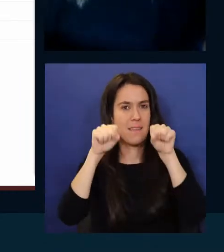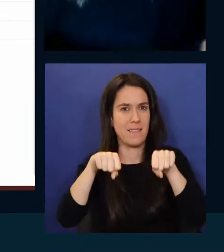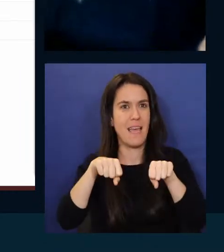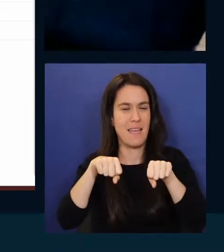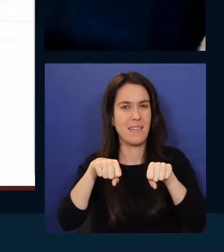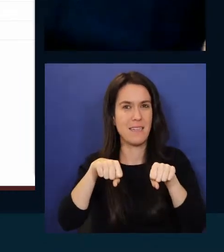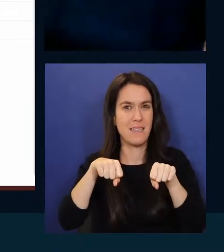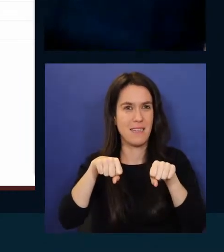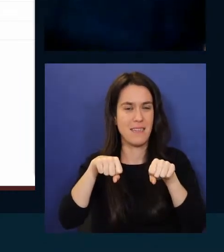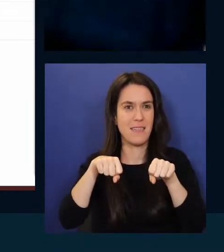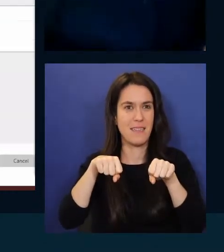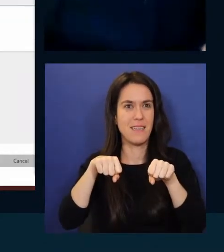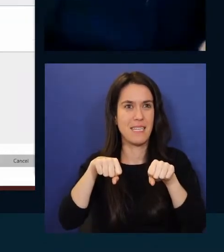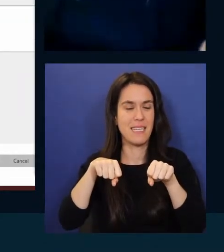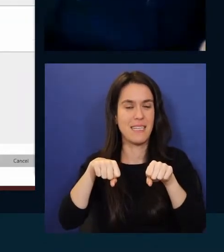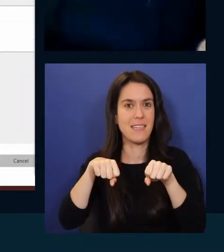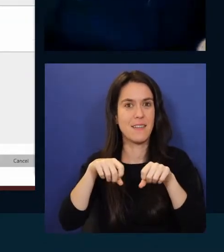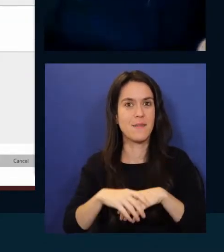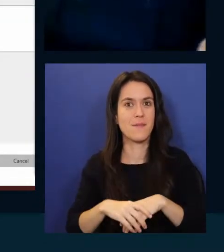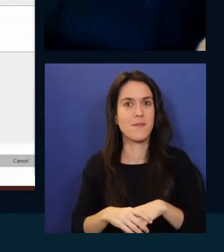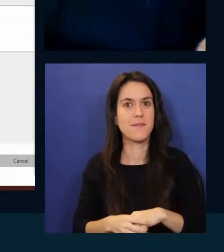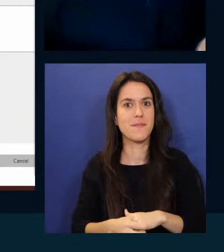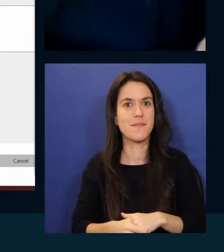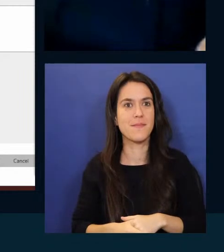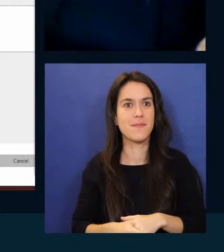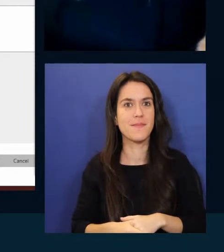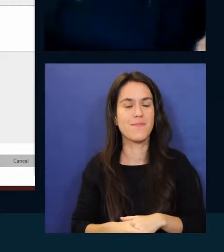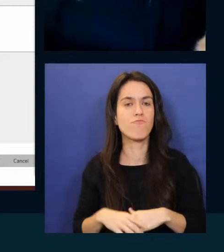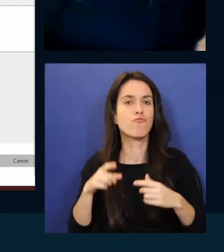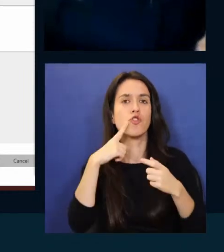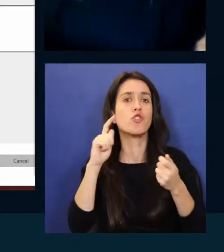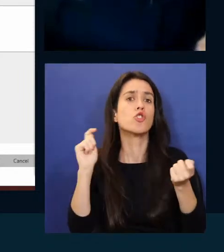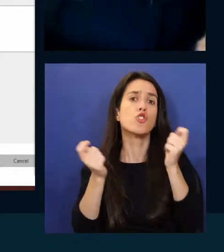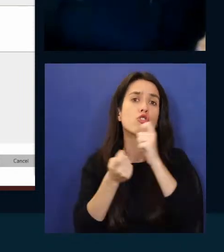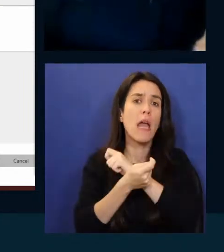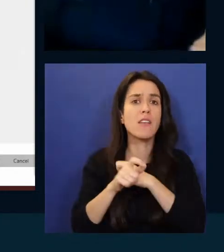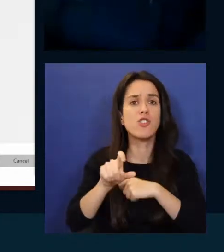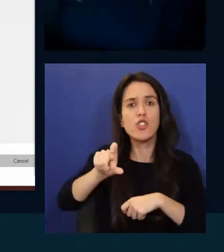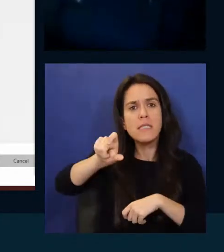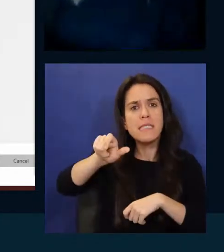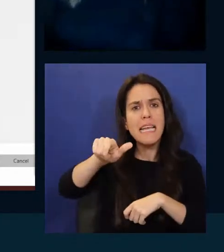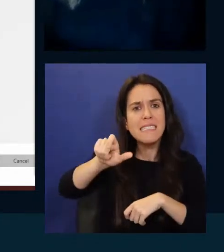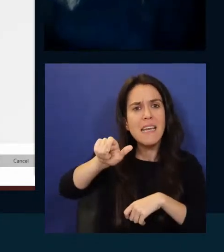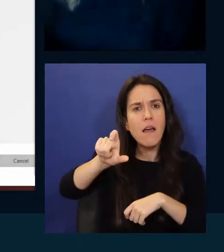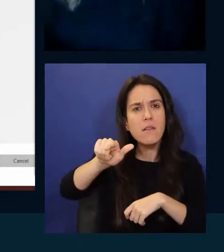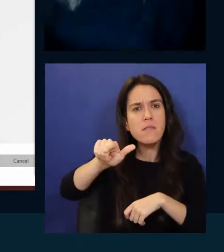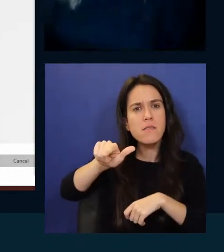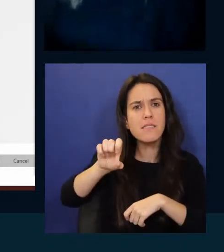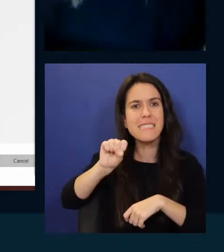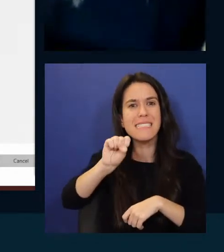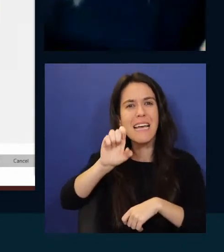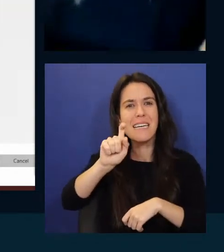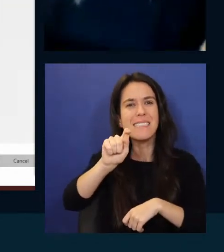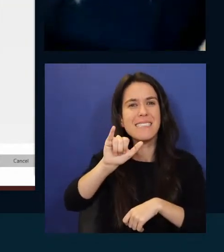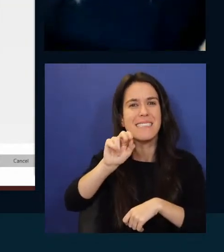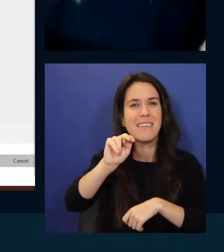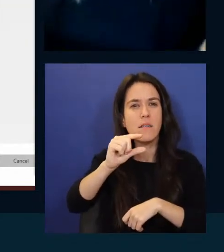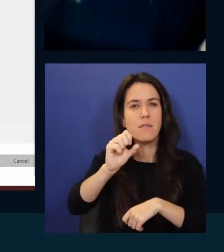And you can, change the settings of a workspace. You can add to a premium